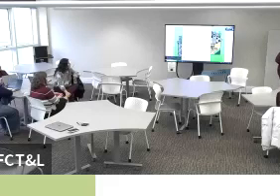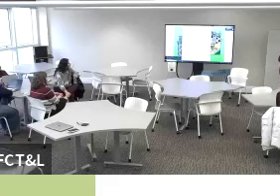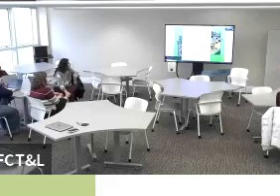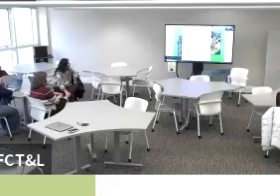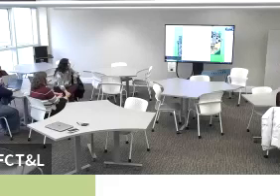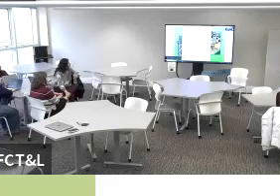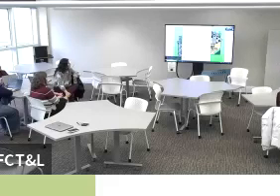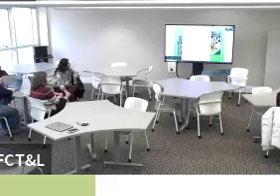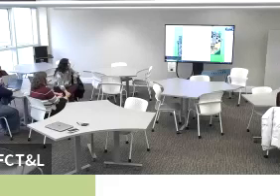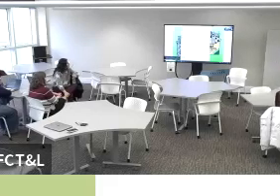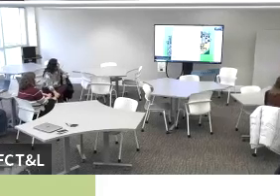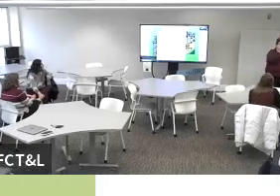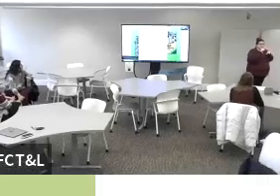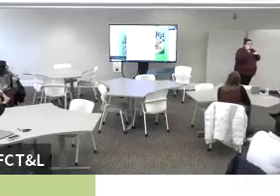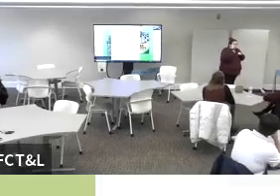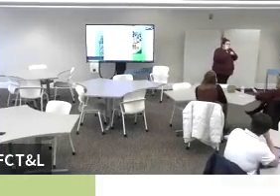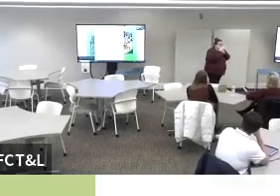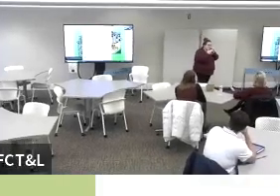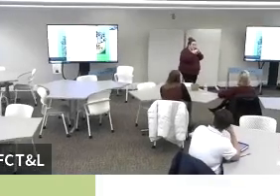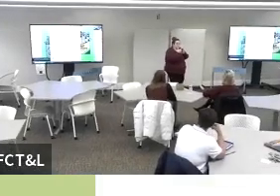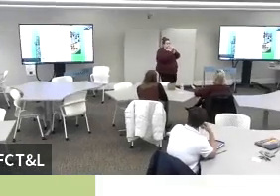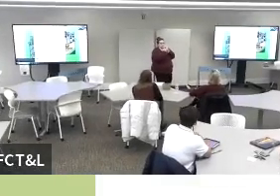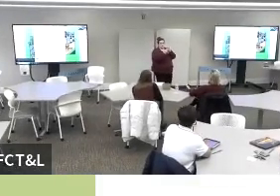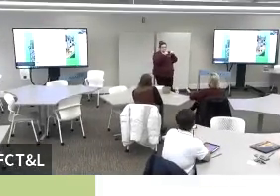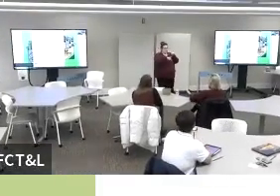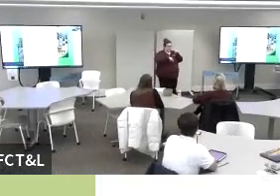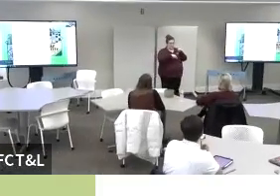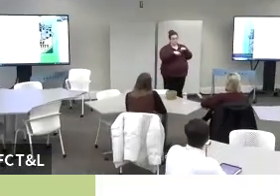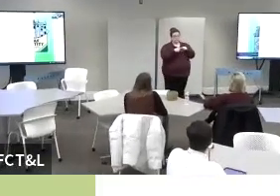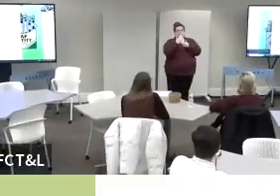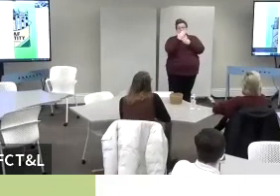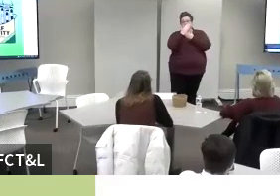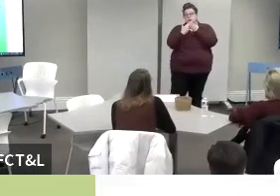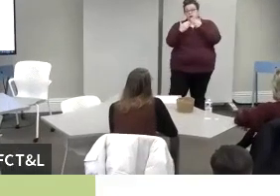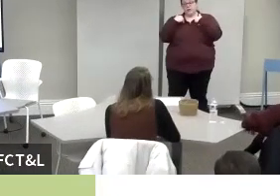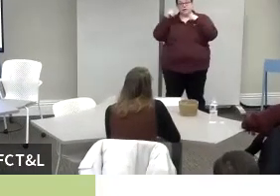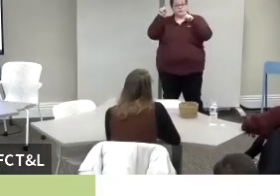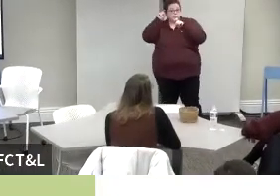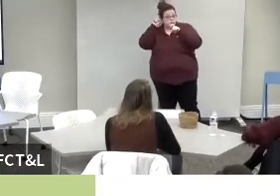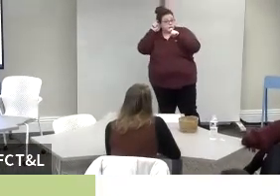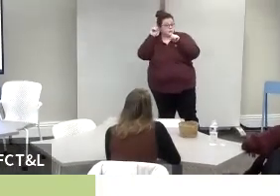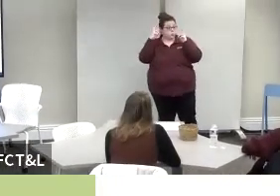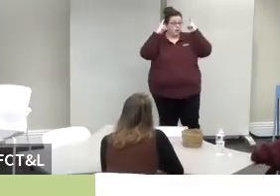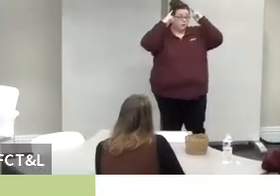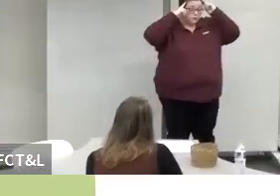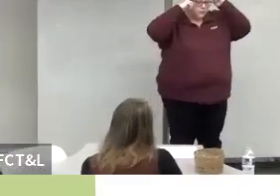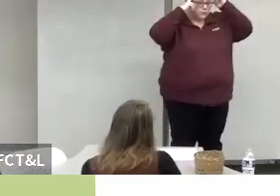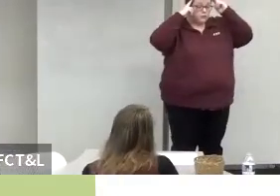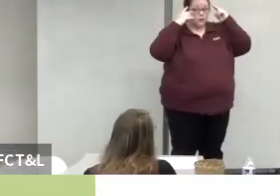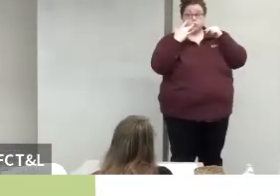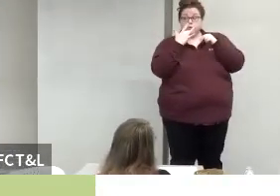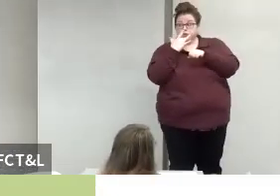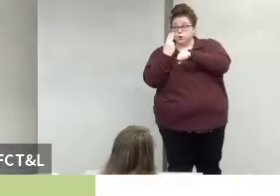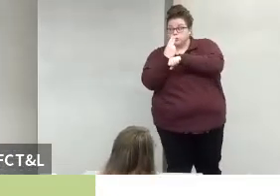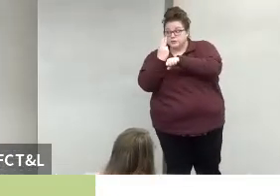deaf people may prefer to use their speech, some do not. Some have some residual hearing, some do not. Some use aids